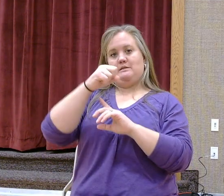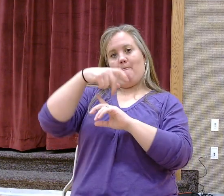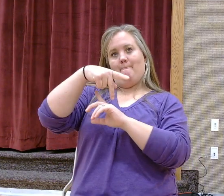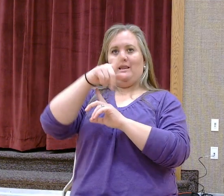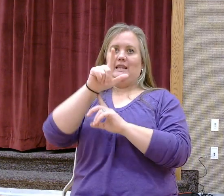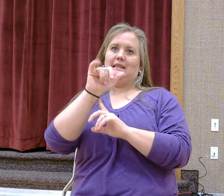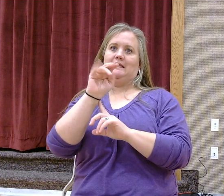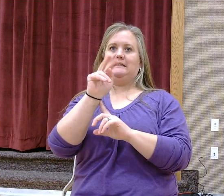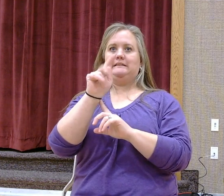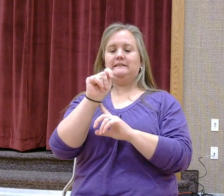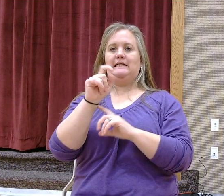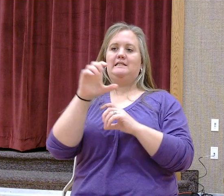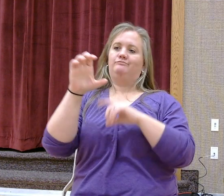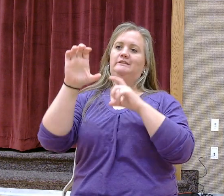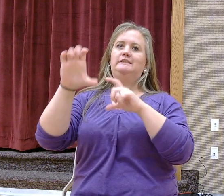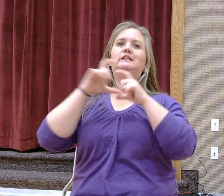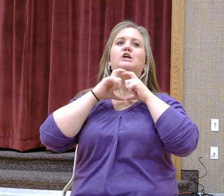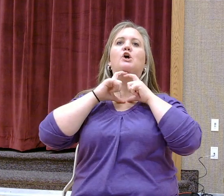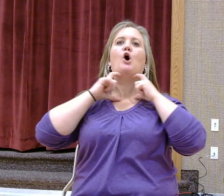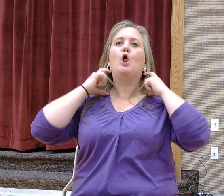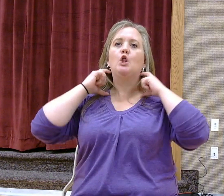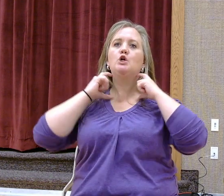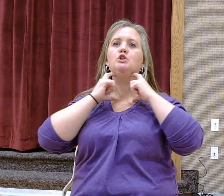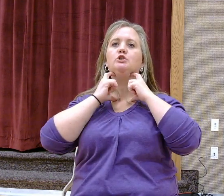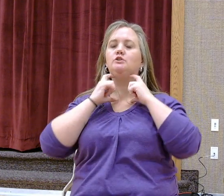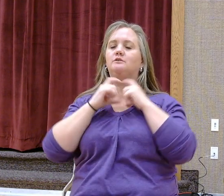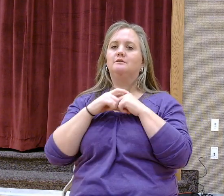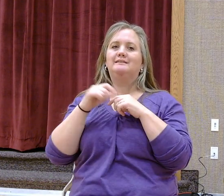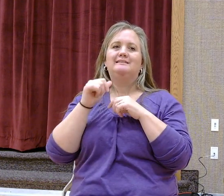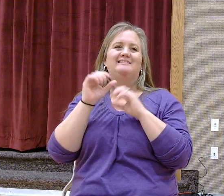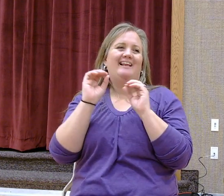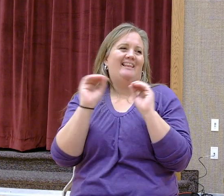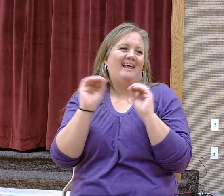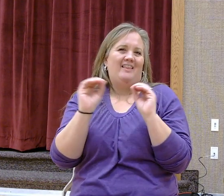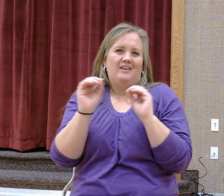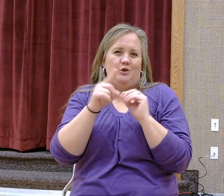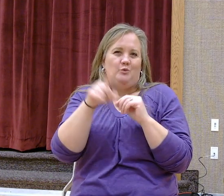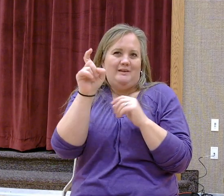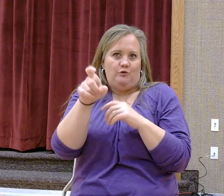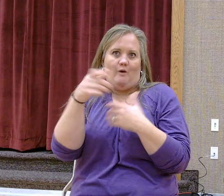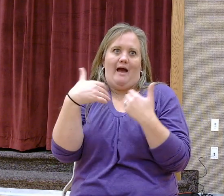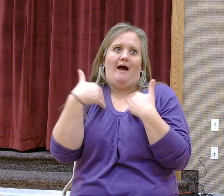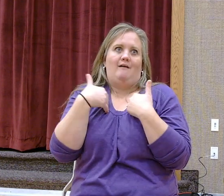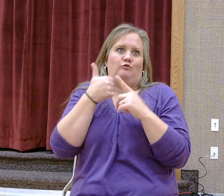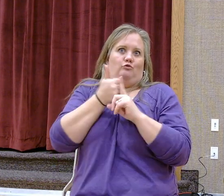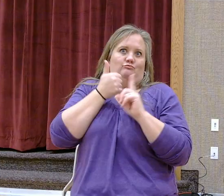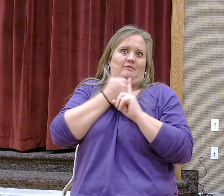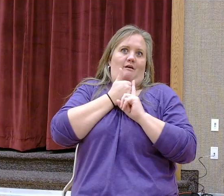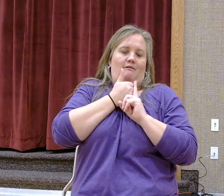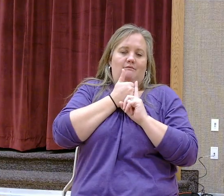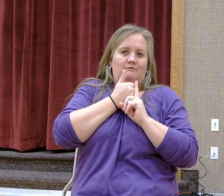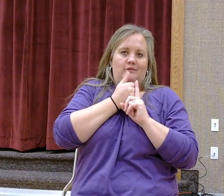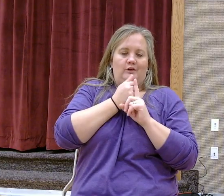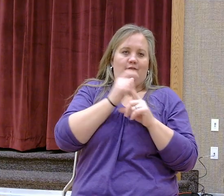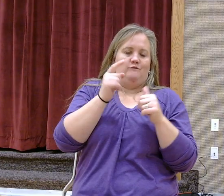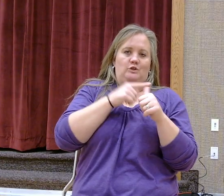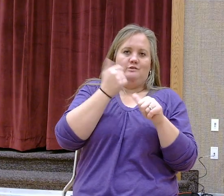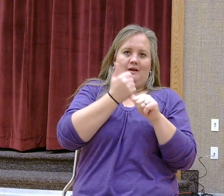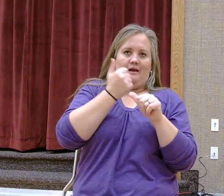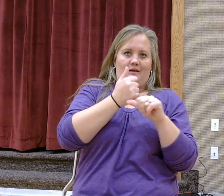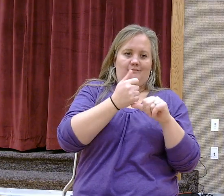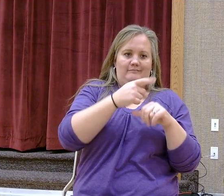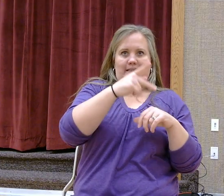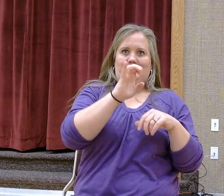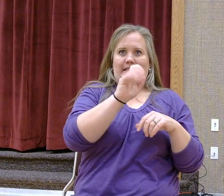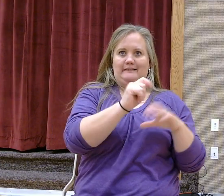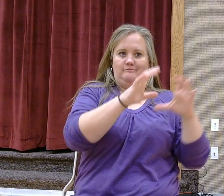some C-collars that you can put around a neck. Now, again, this is nothing that you guys probably need to have in your equipment or your first aid kit.